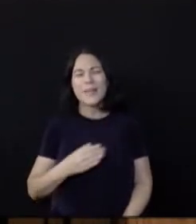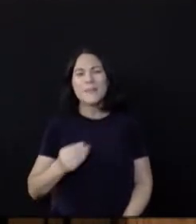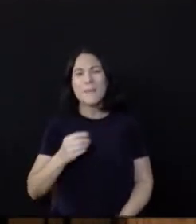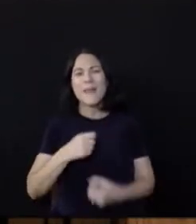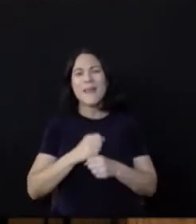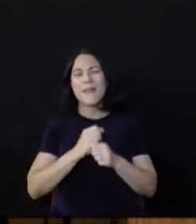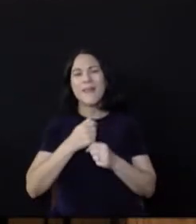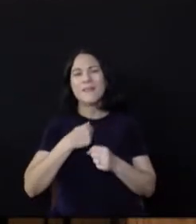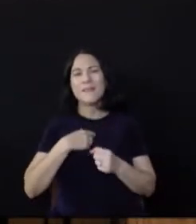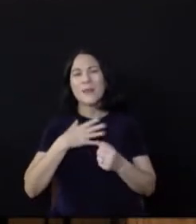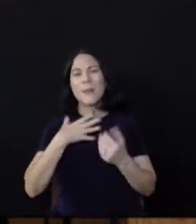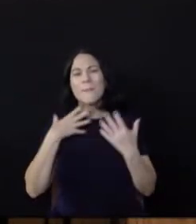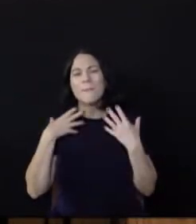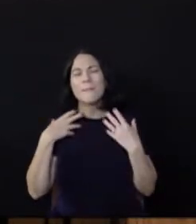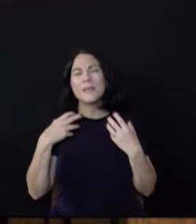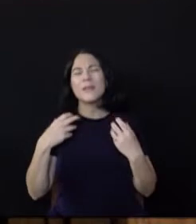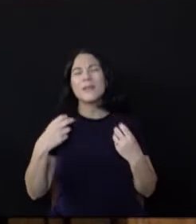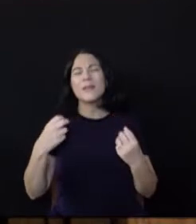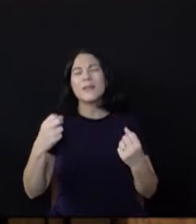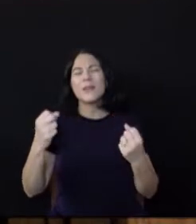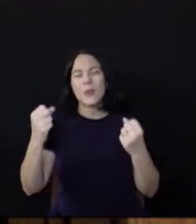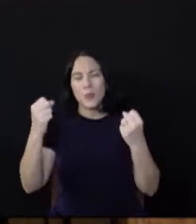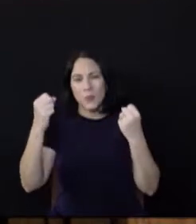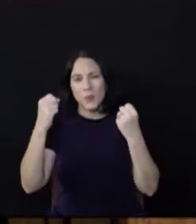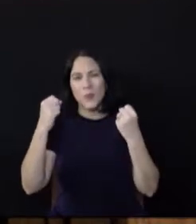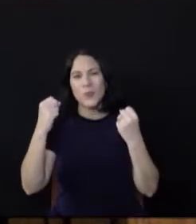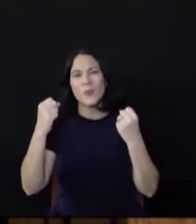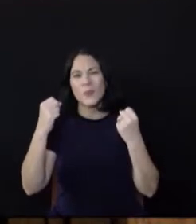and made me